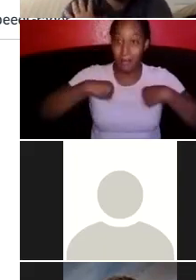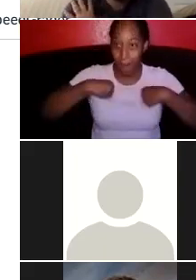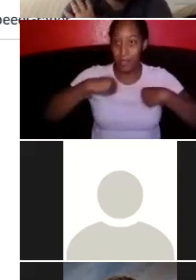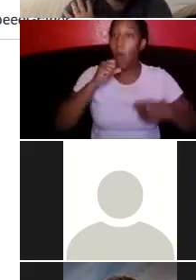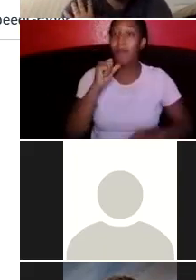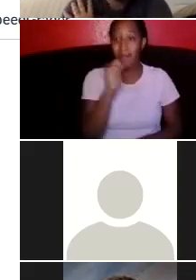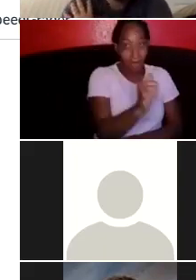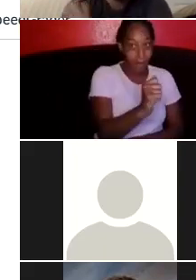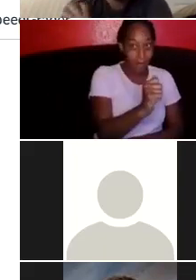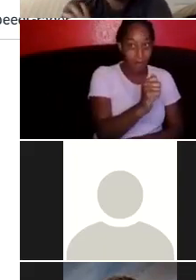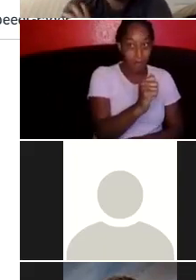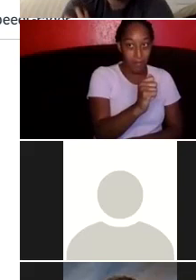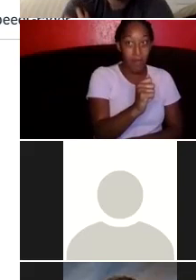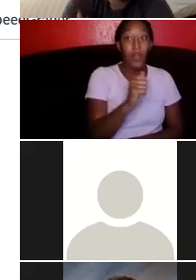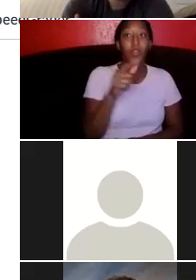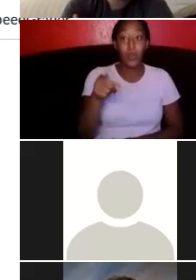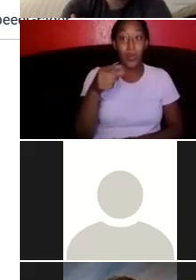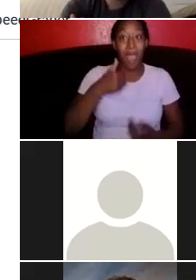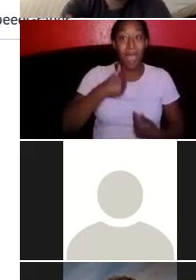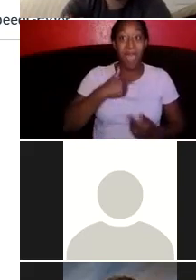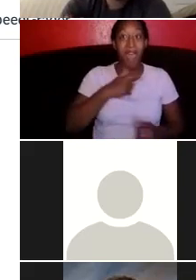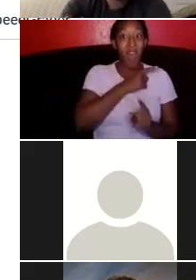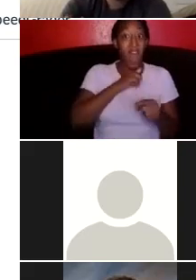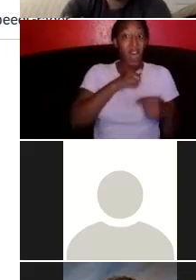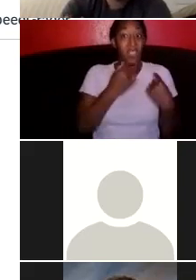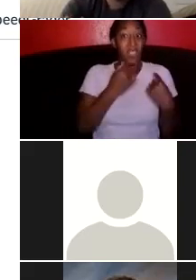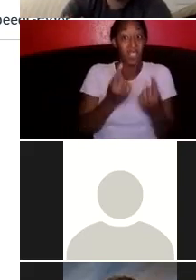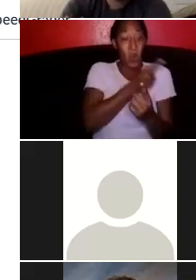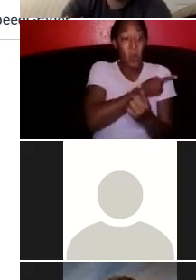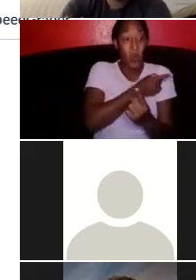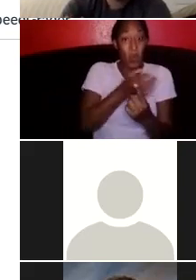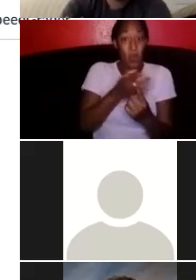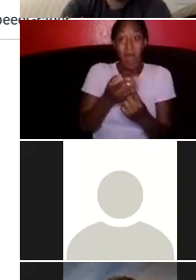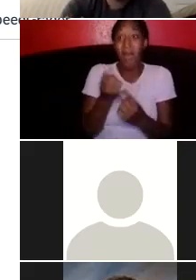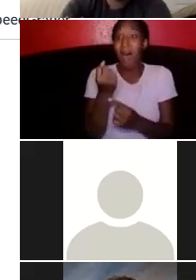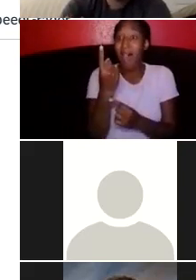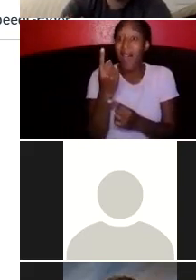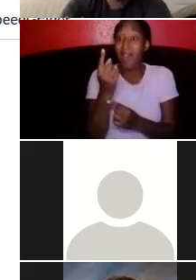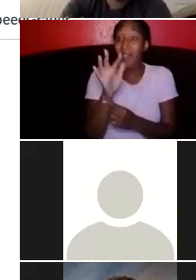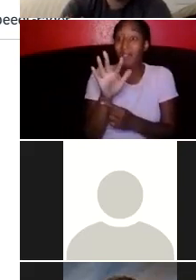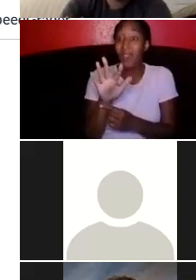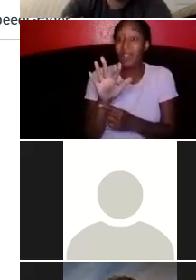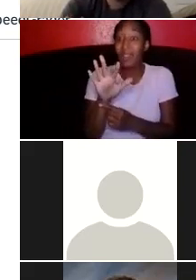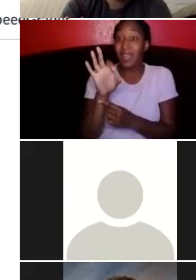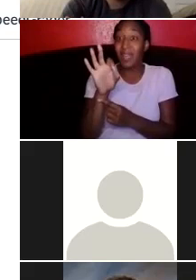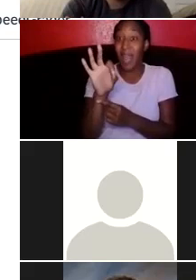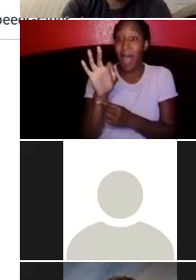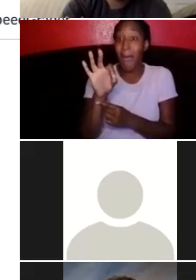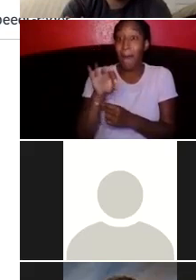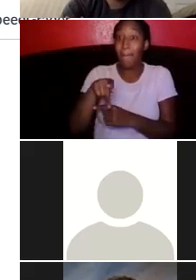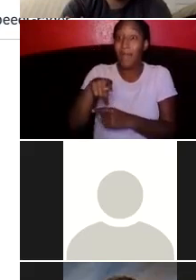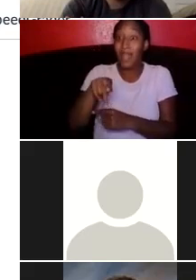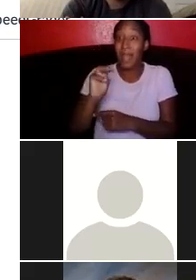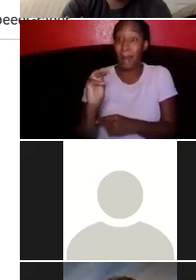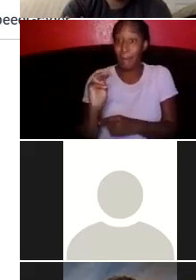And you have until 11:59 p.m. this Saturday to get that done. Once that